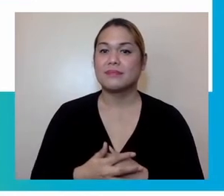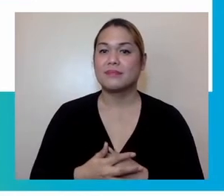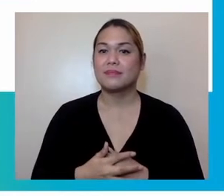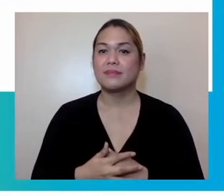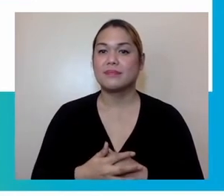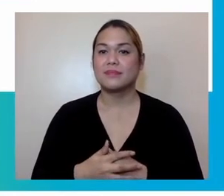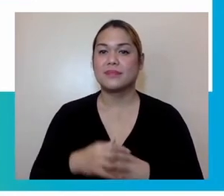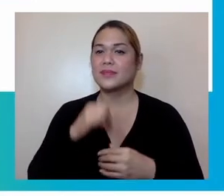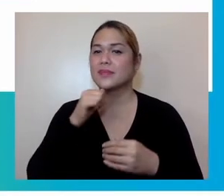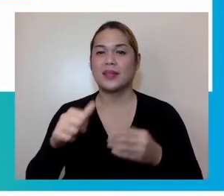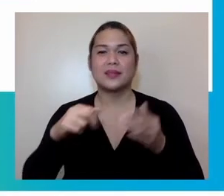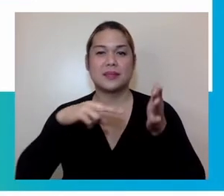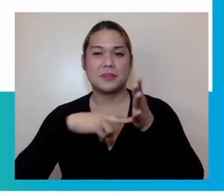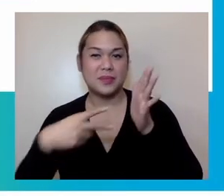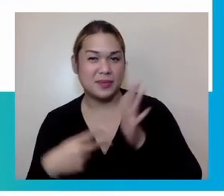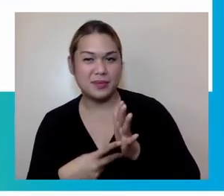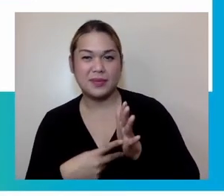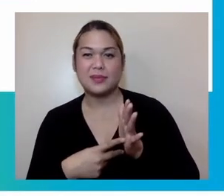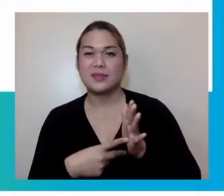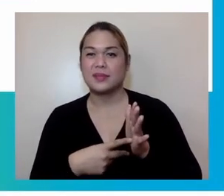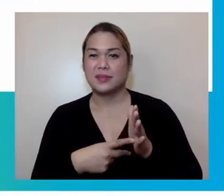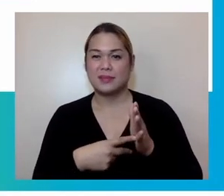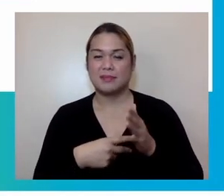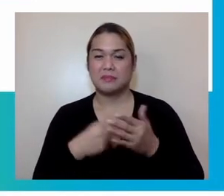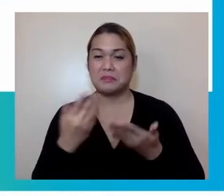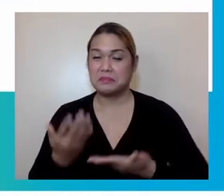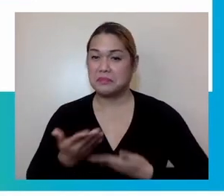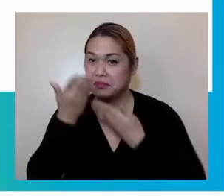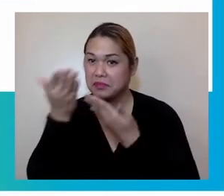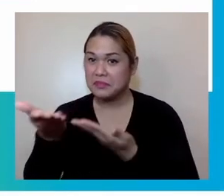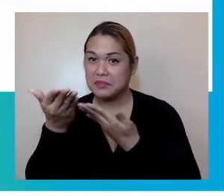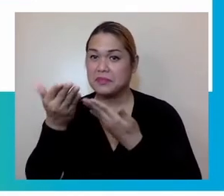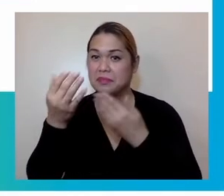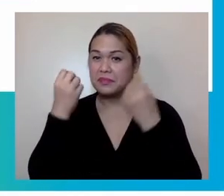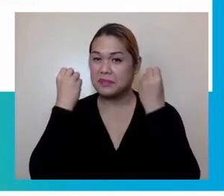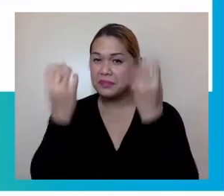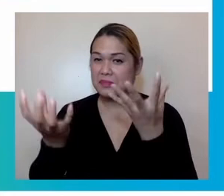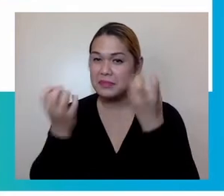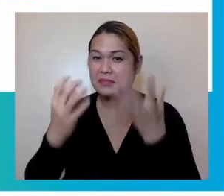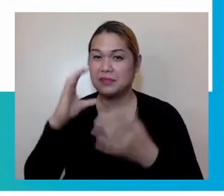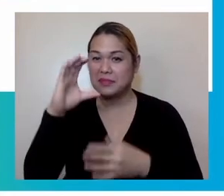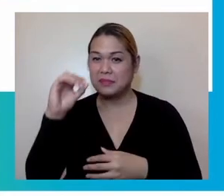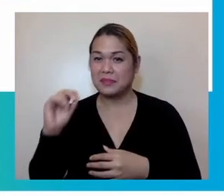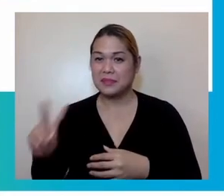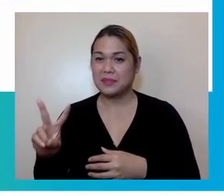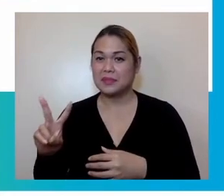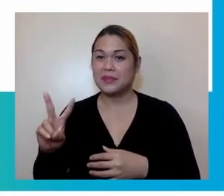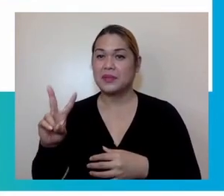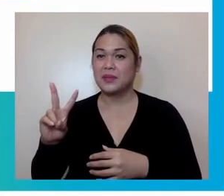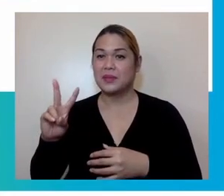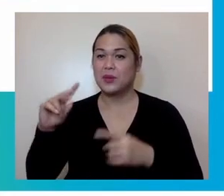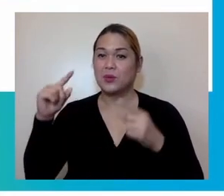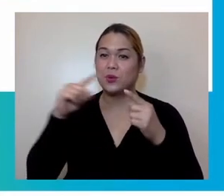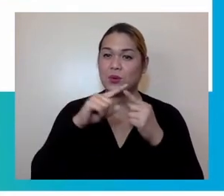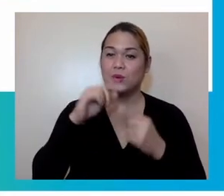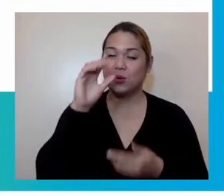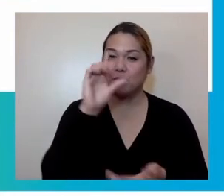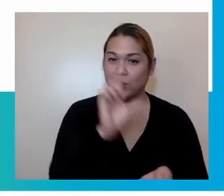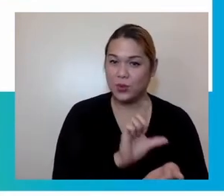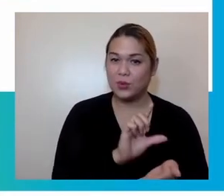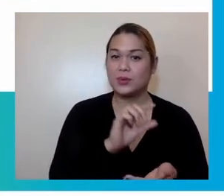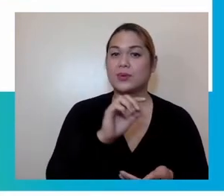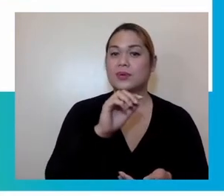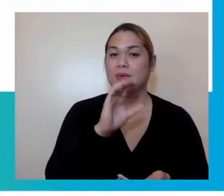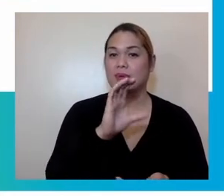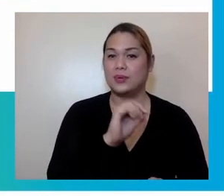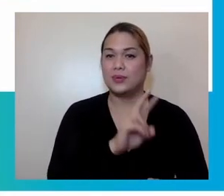also not about big and massive projects on the name of the low carbon. It is because the